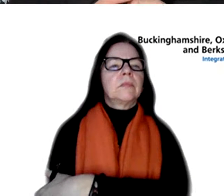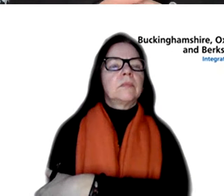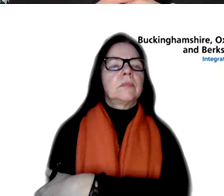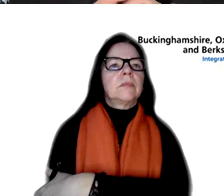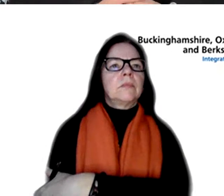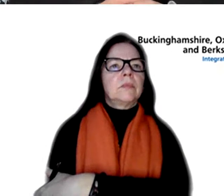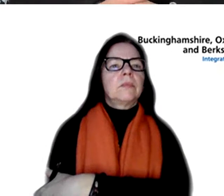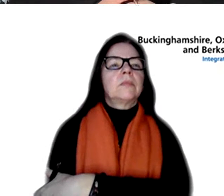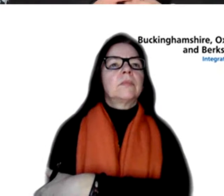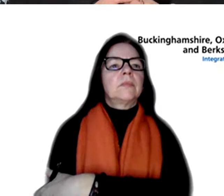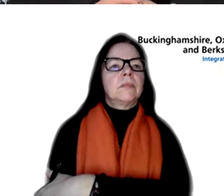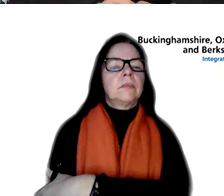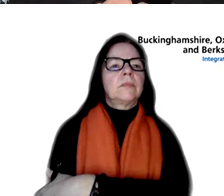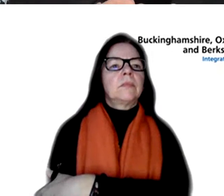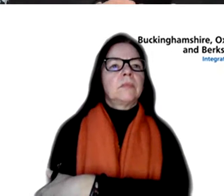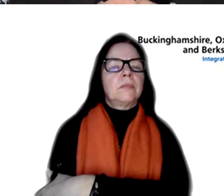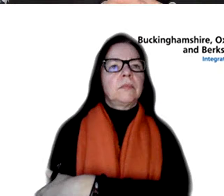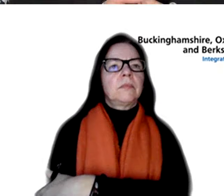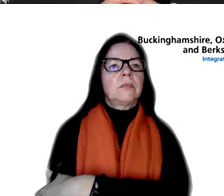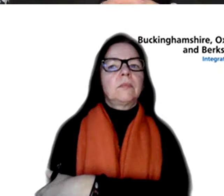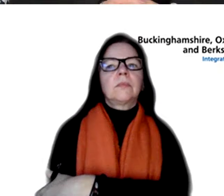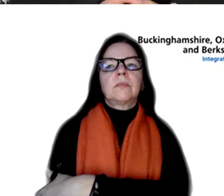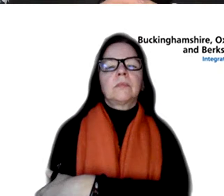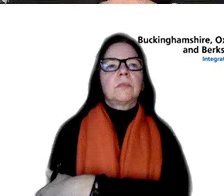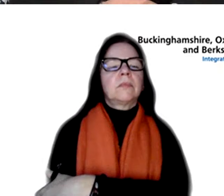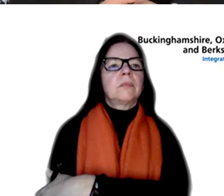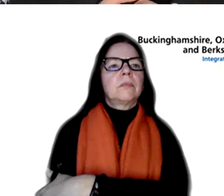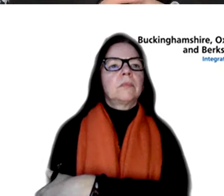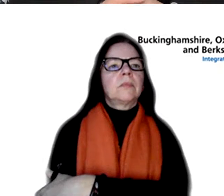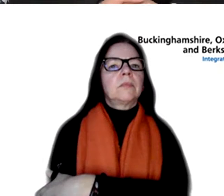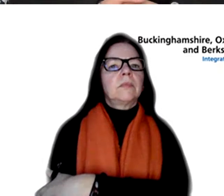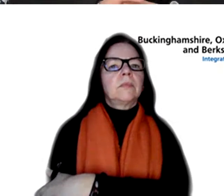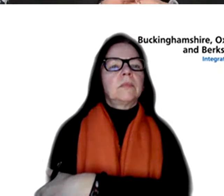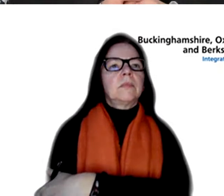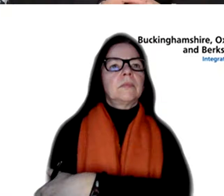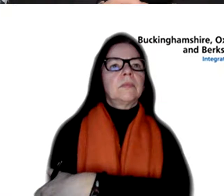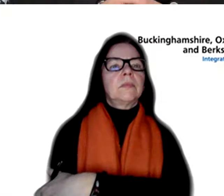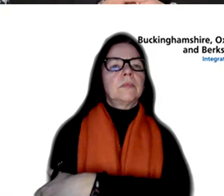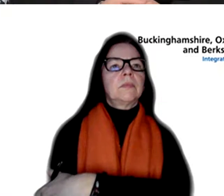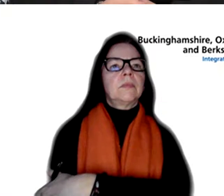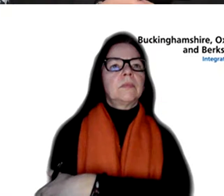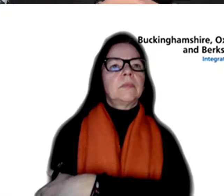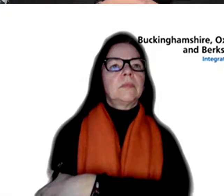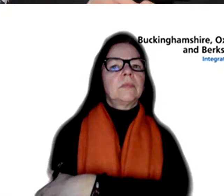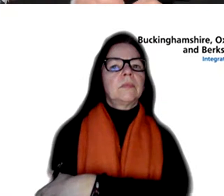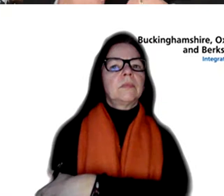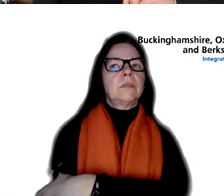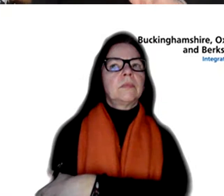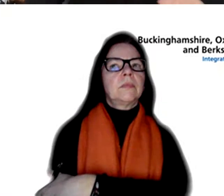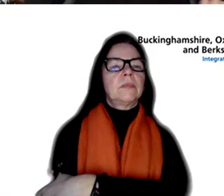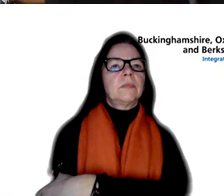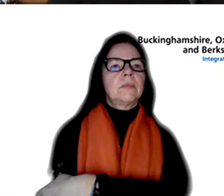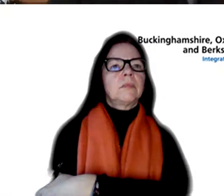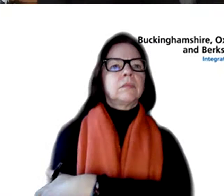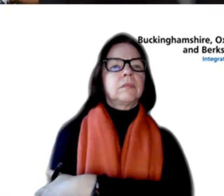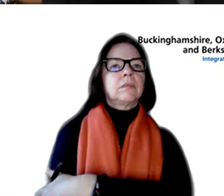log things like audits, you can log things like maintenance requests, service management